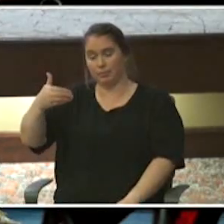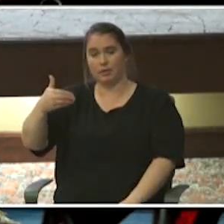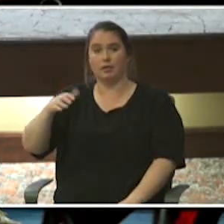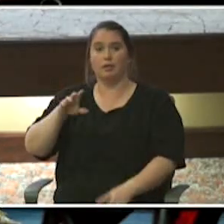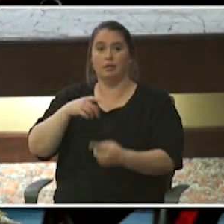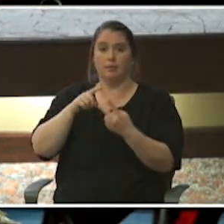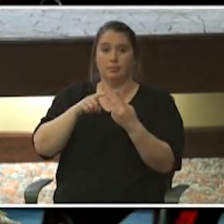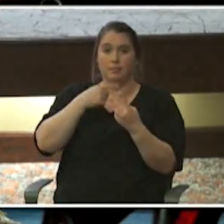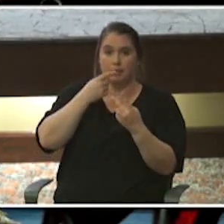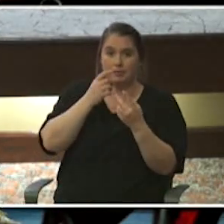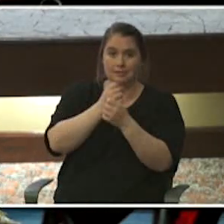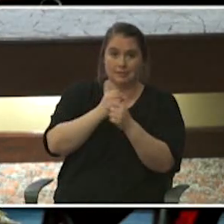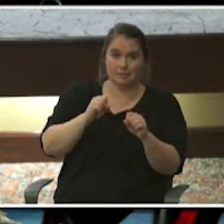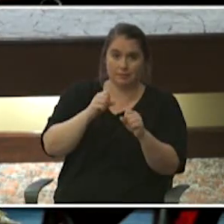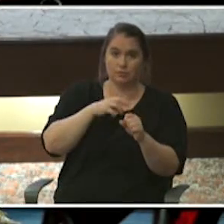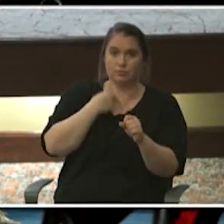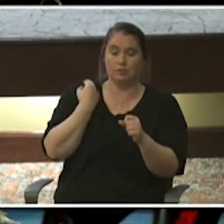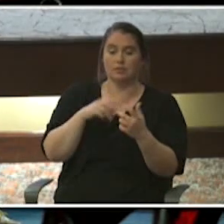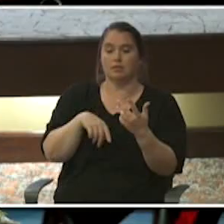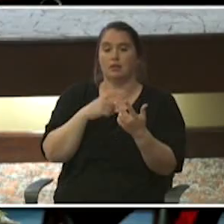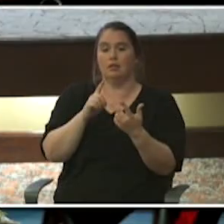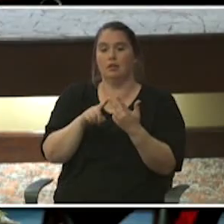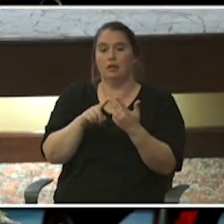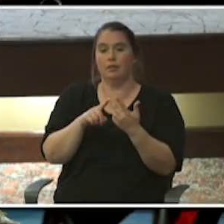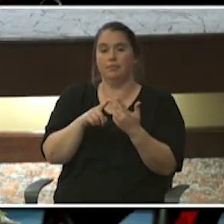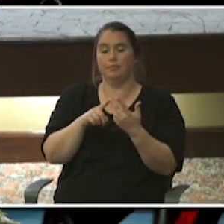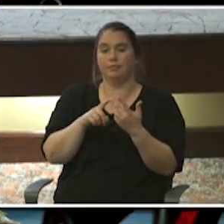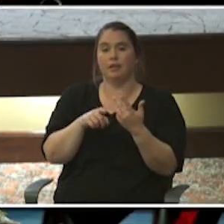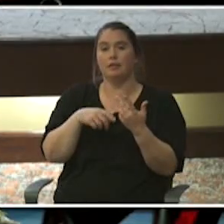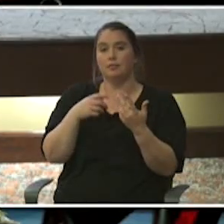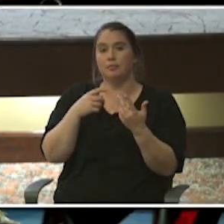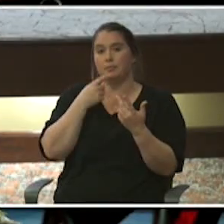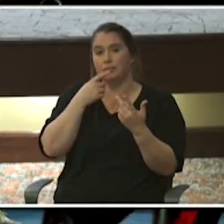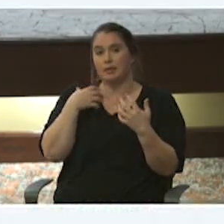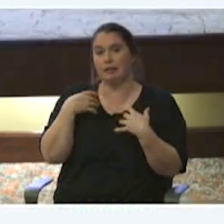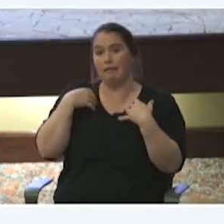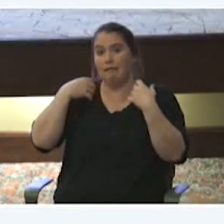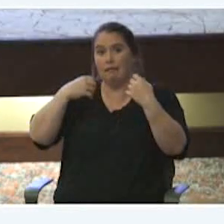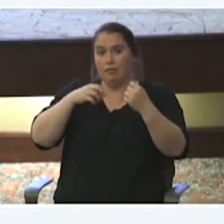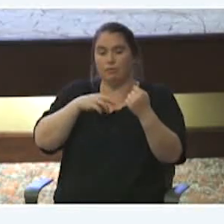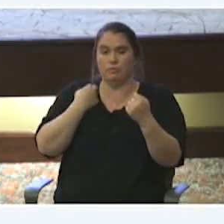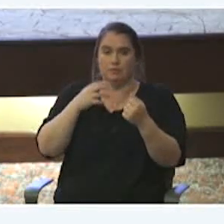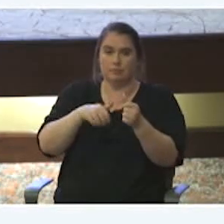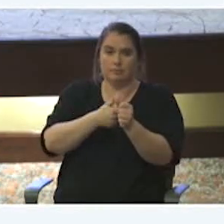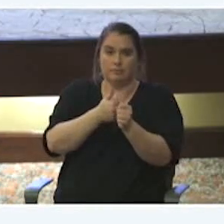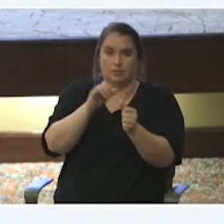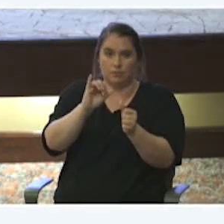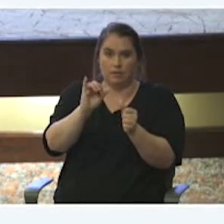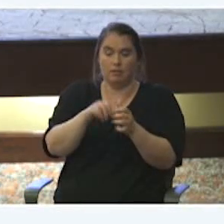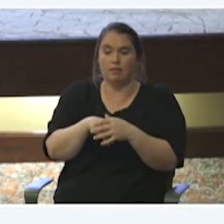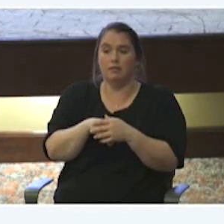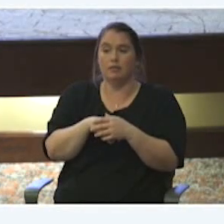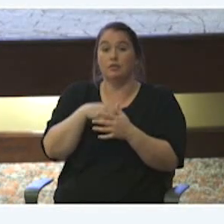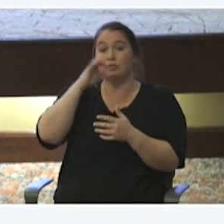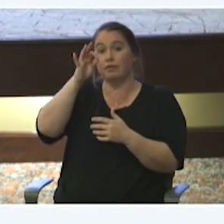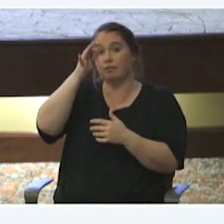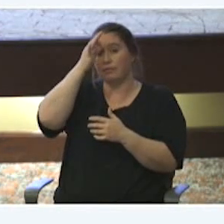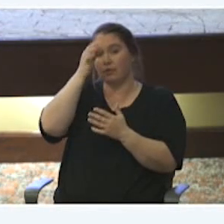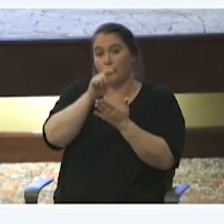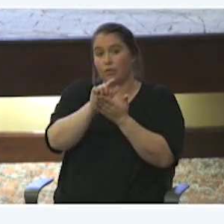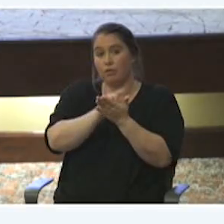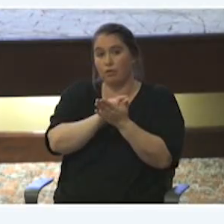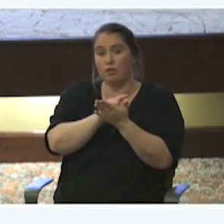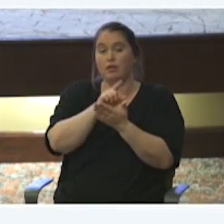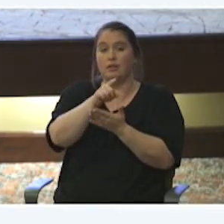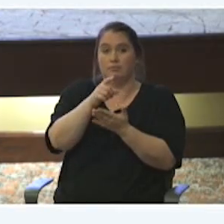safety risk is a big one that usually speaks to local government, and public health risks as well. So there is a federal law, the Animal Welfare Act, but